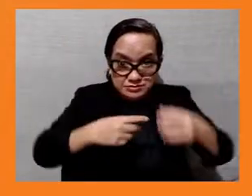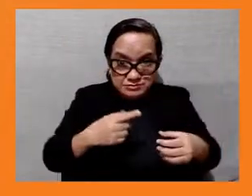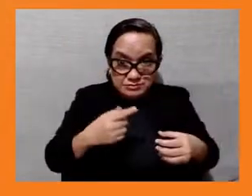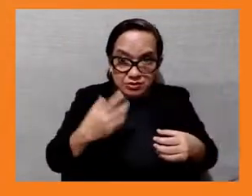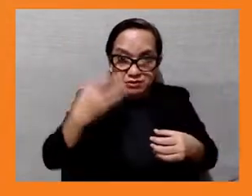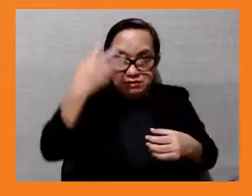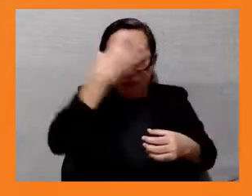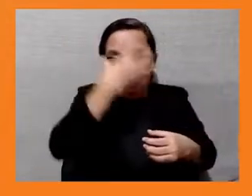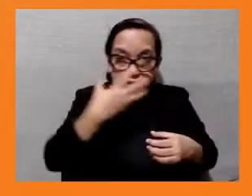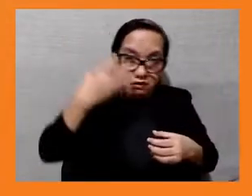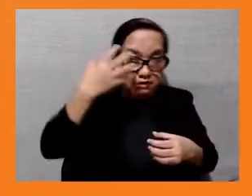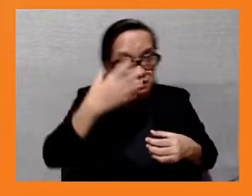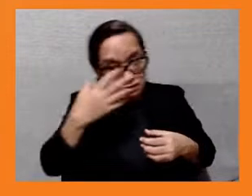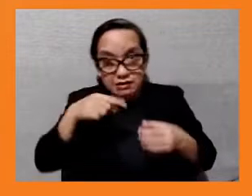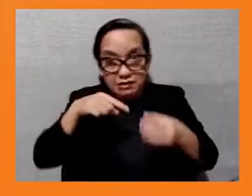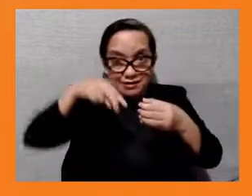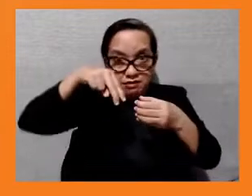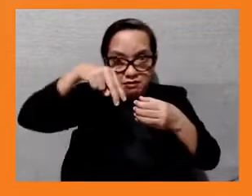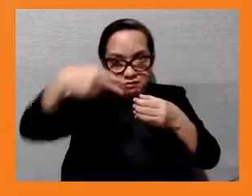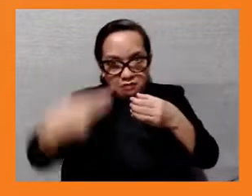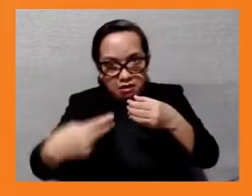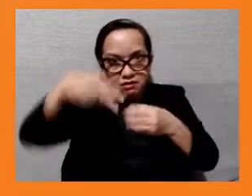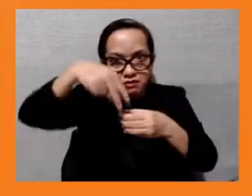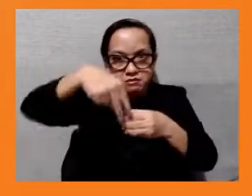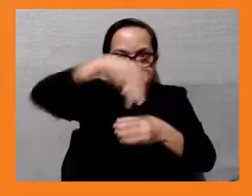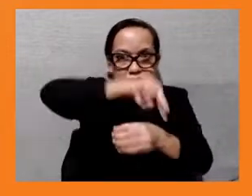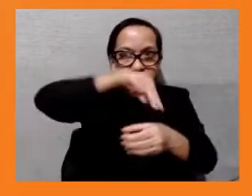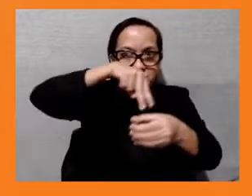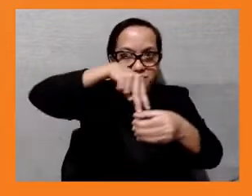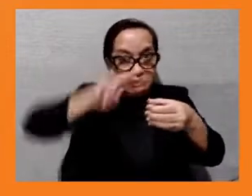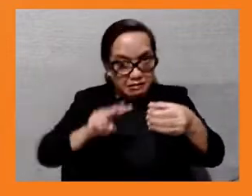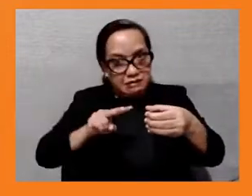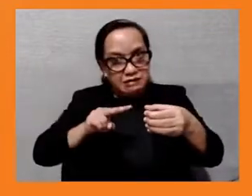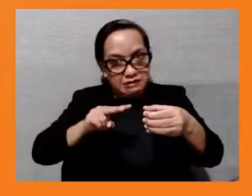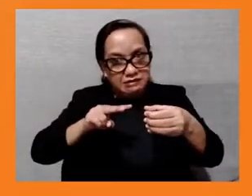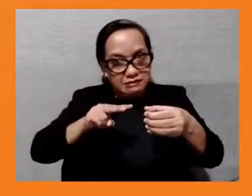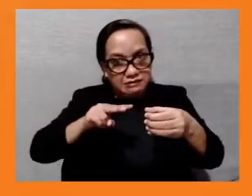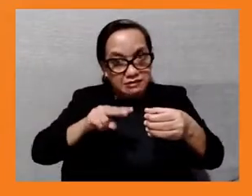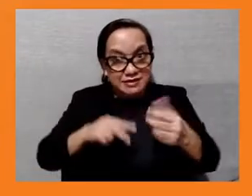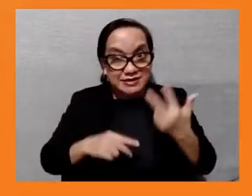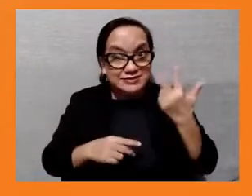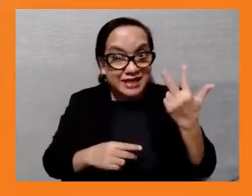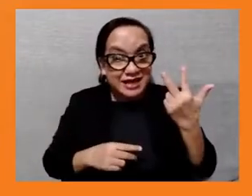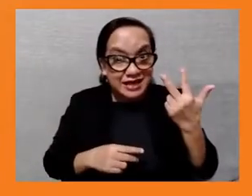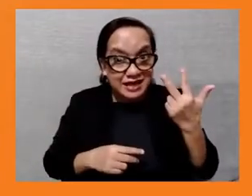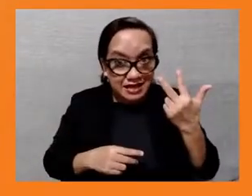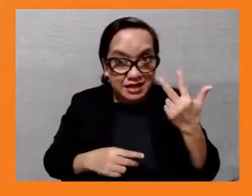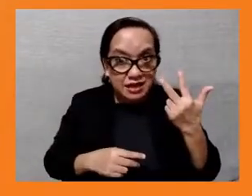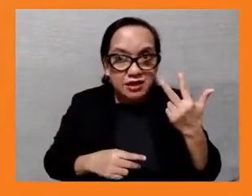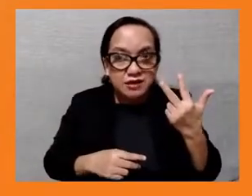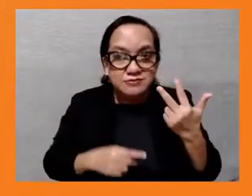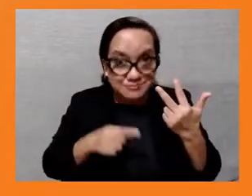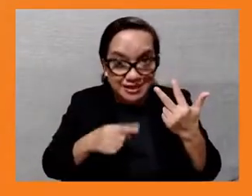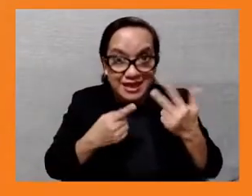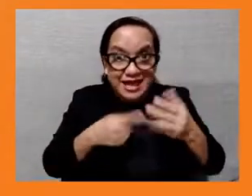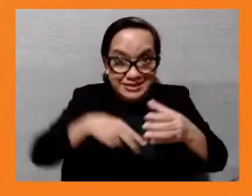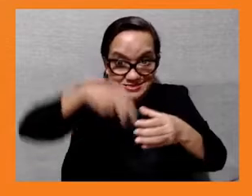and disclose a draft assessment plan in accessible place and form and language understandable to the affected persons and other stakeholders,